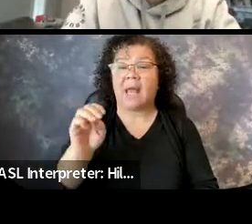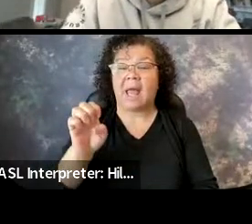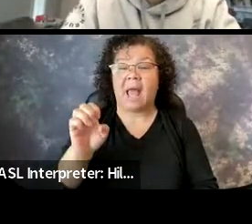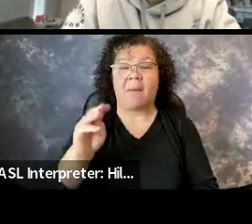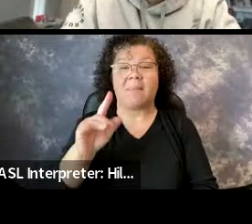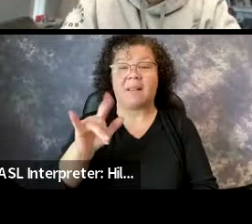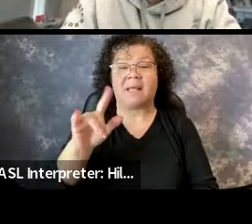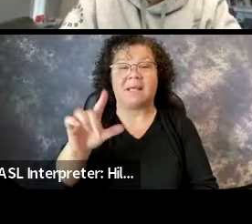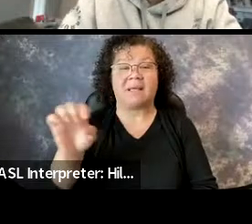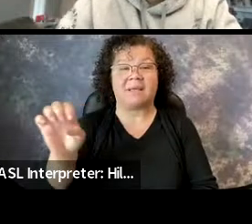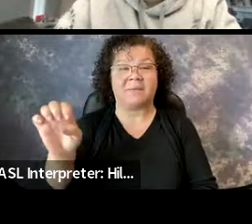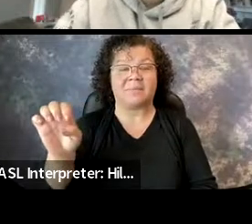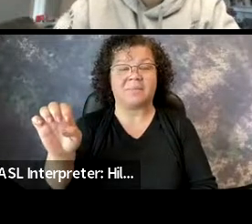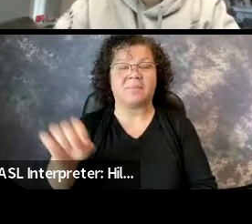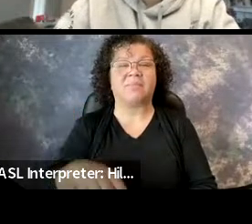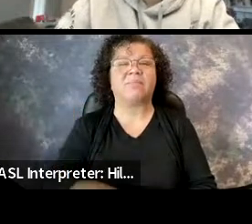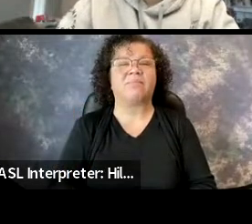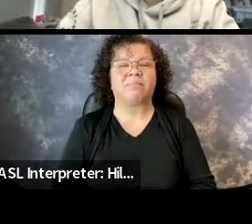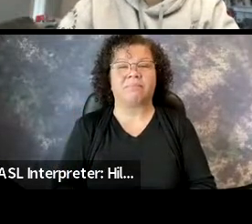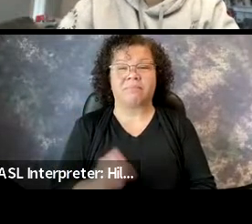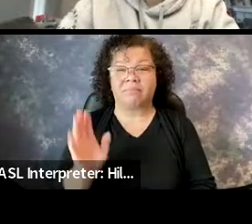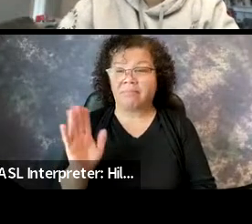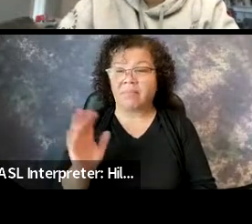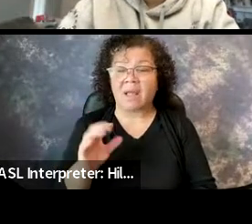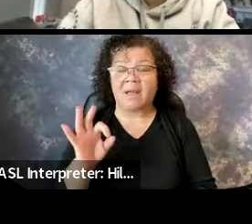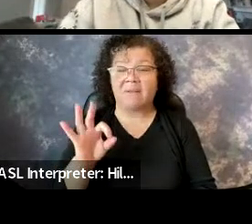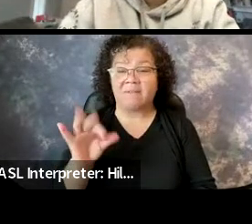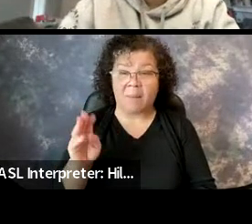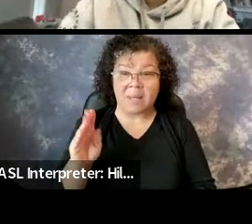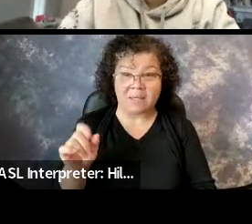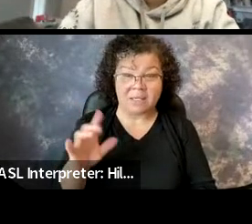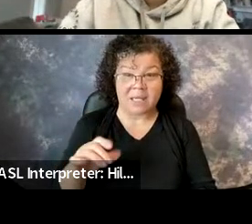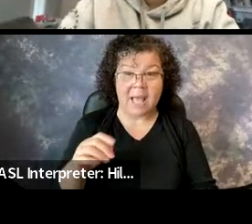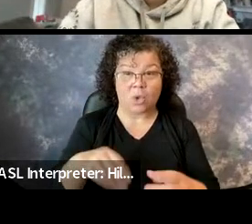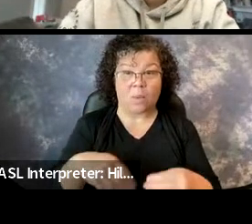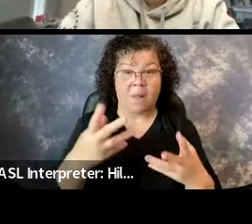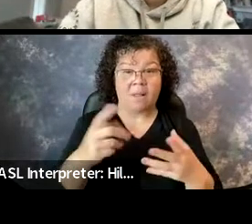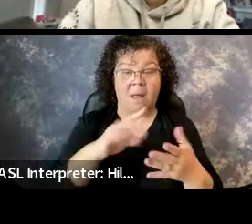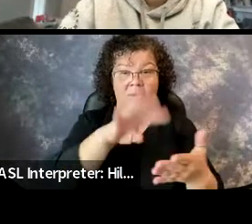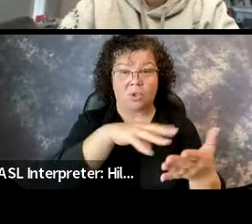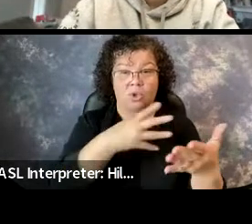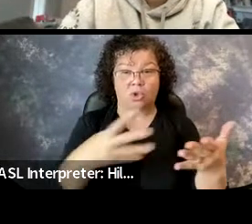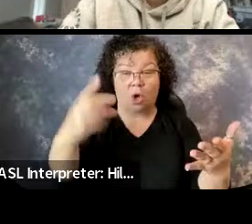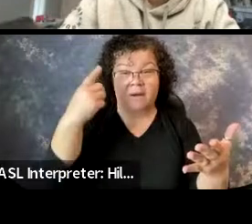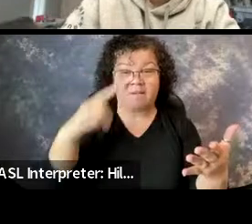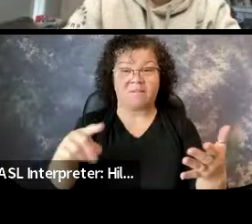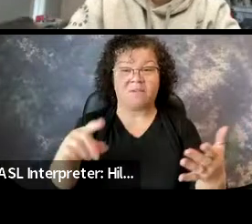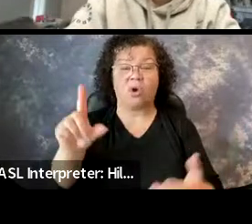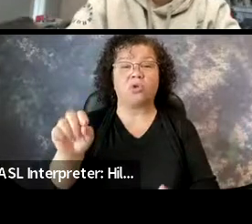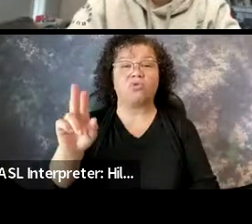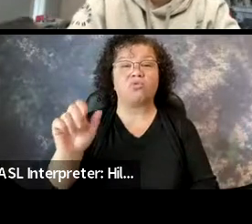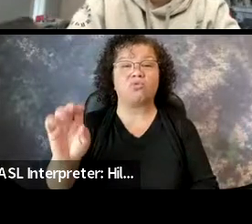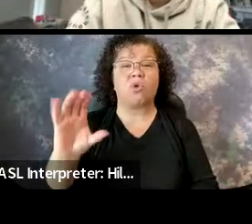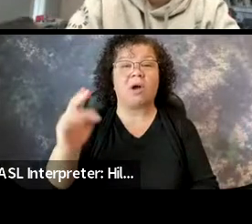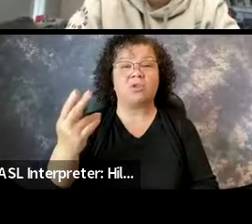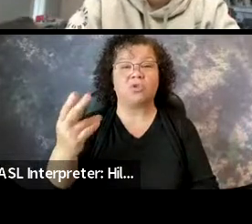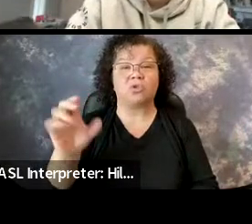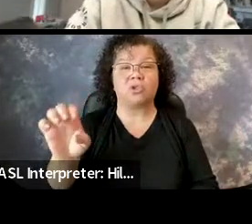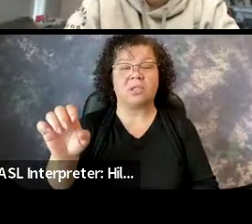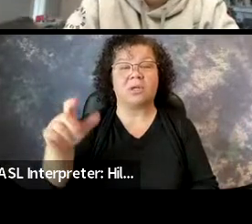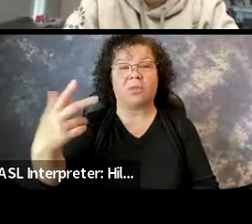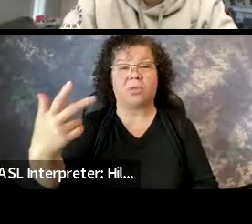Great, thanks so much. Fabian, if we could please pull up our chart for tranche 3 and we will